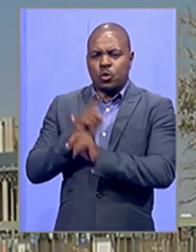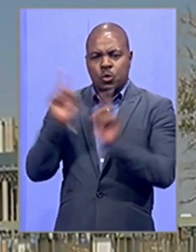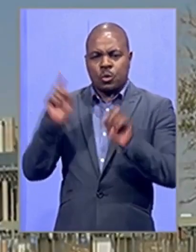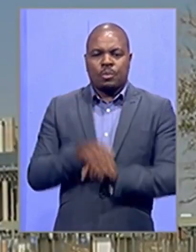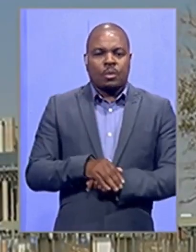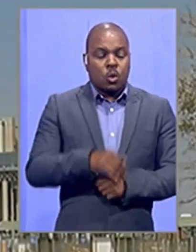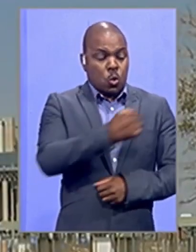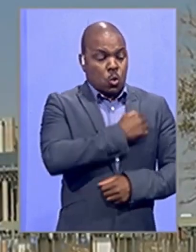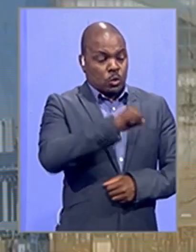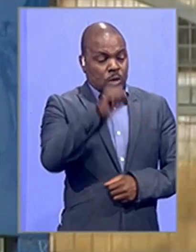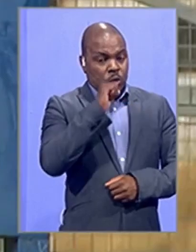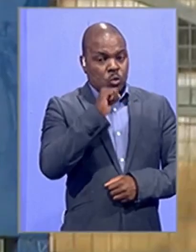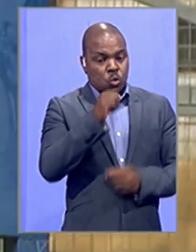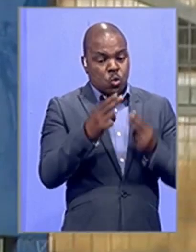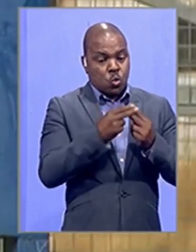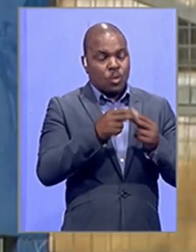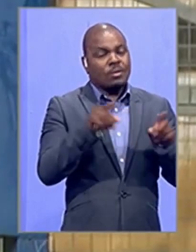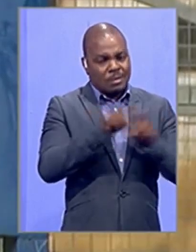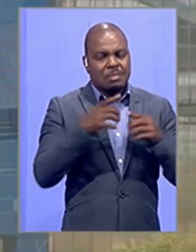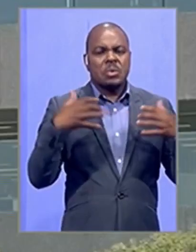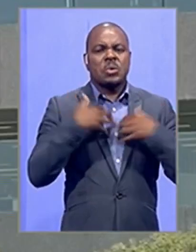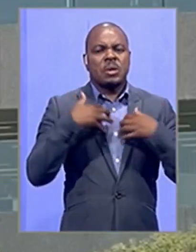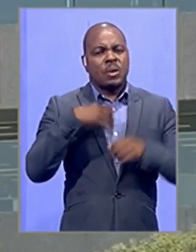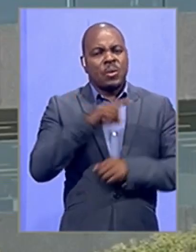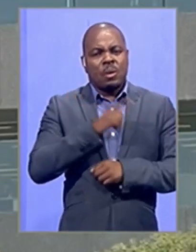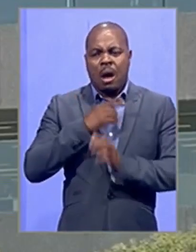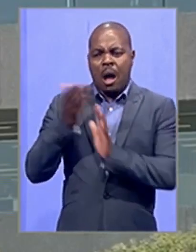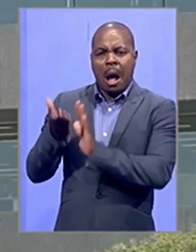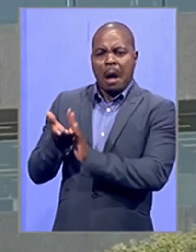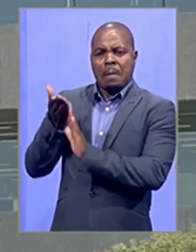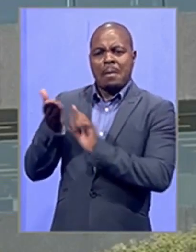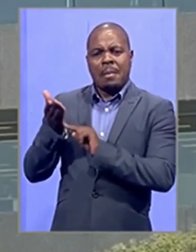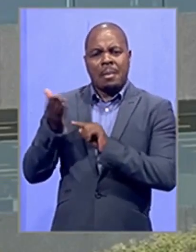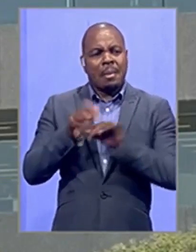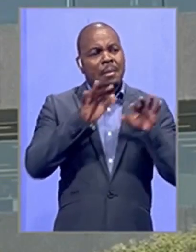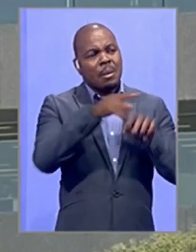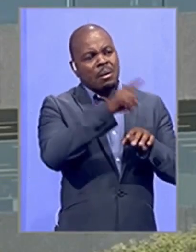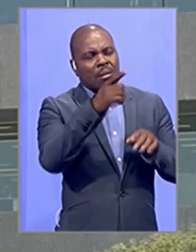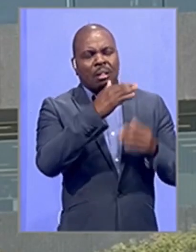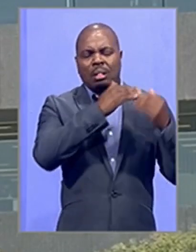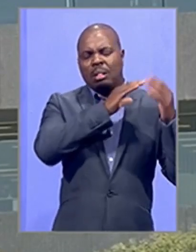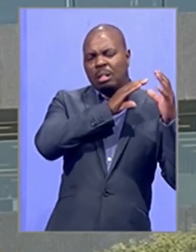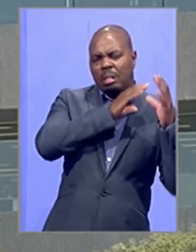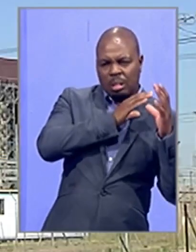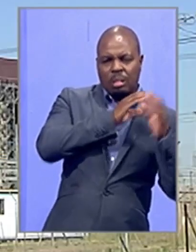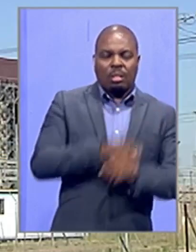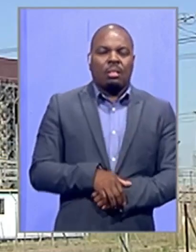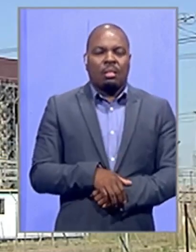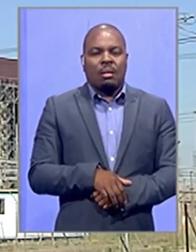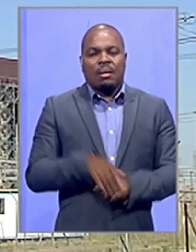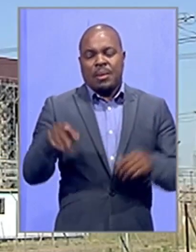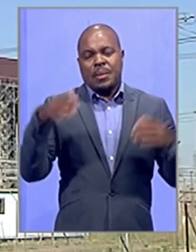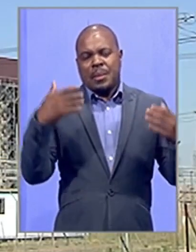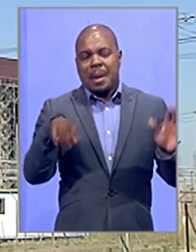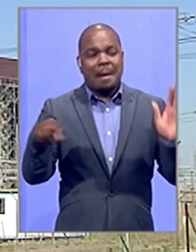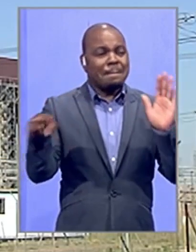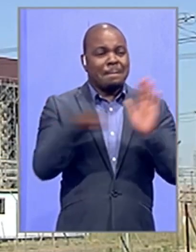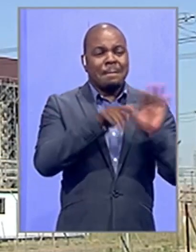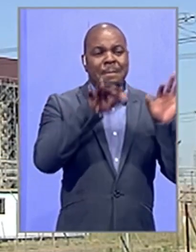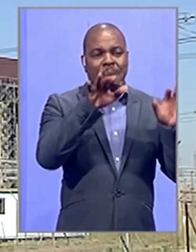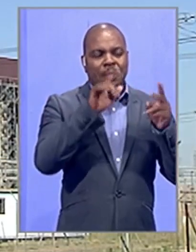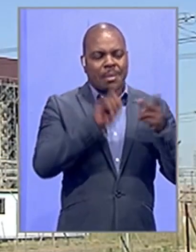bašomi wa Koketso o re o tshwenyegile ka gore koketšo ye e tlo imetša bašomi. This is going to be a devastating blow to workers, to consumers,